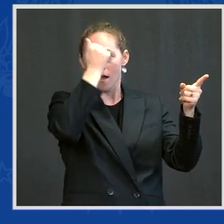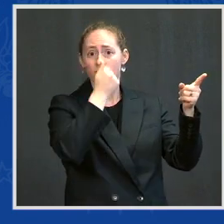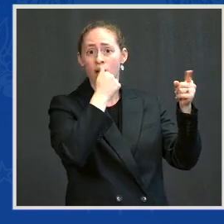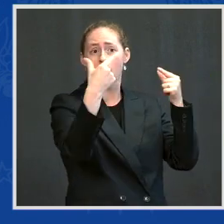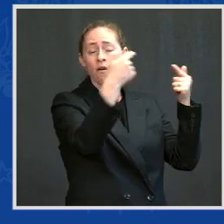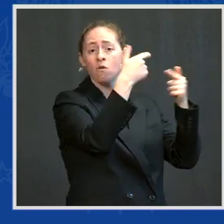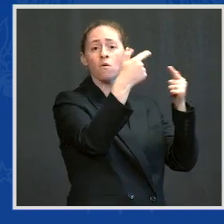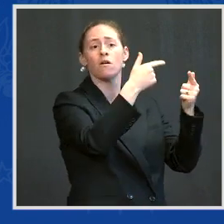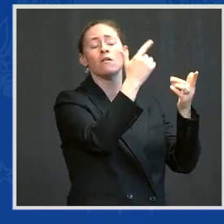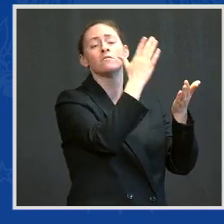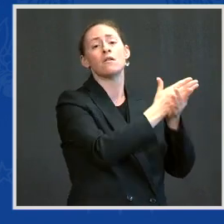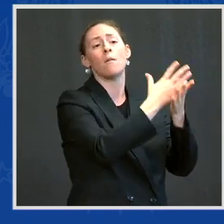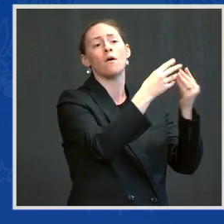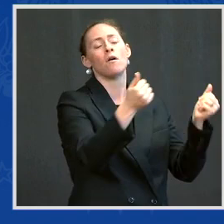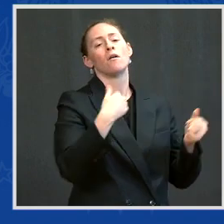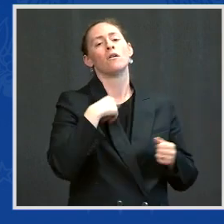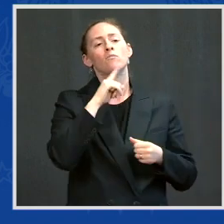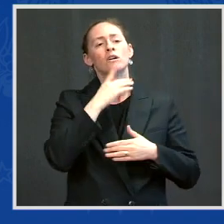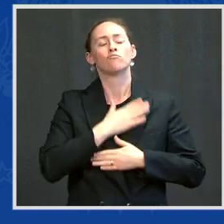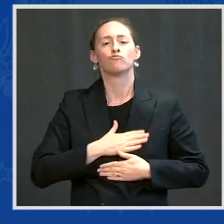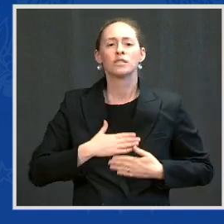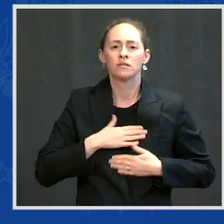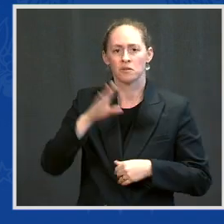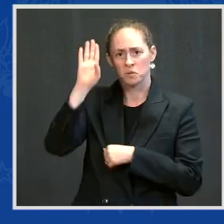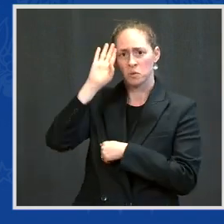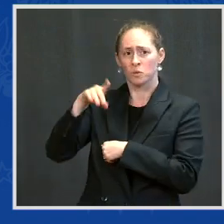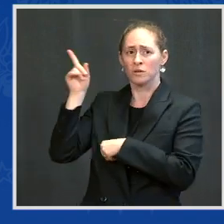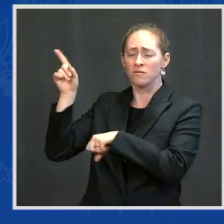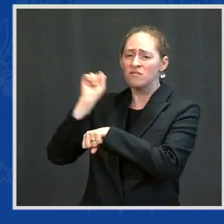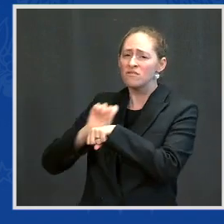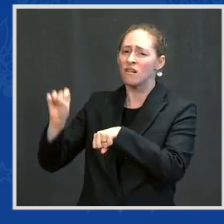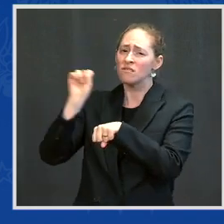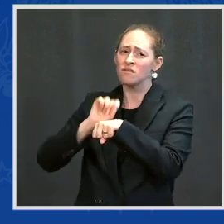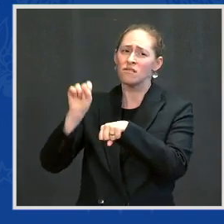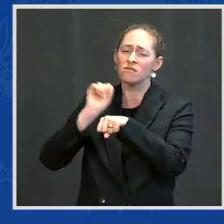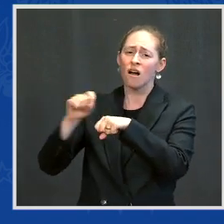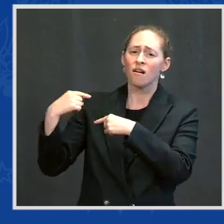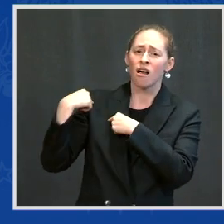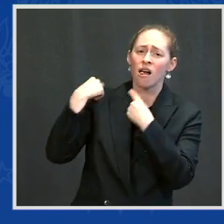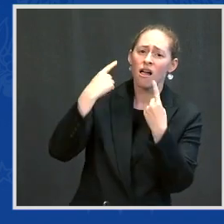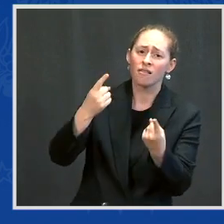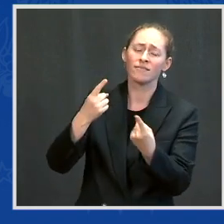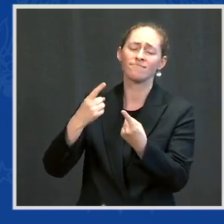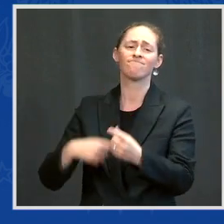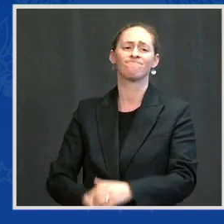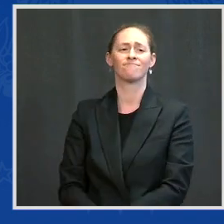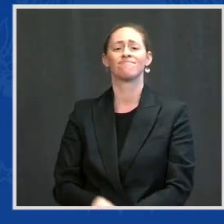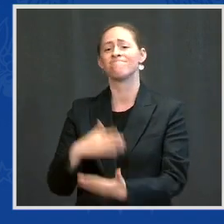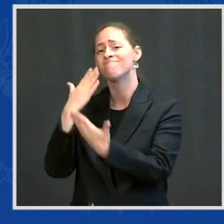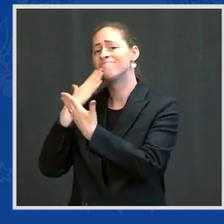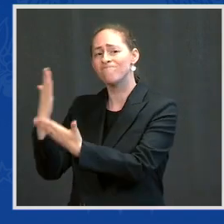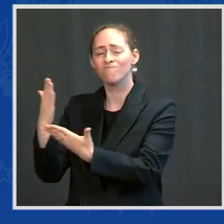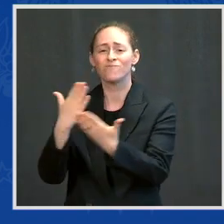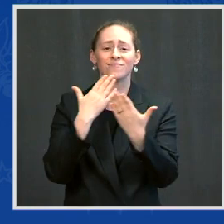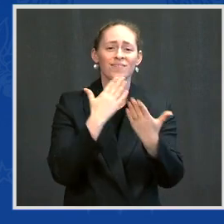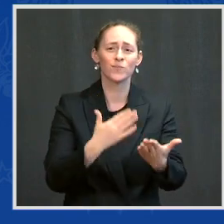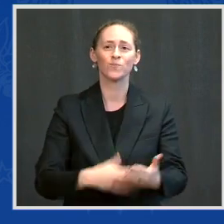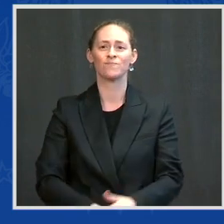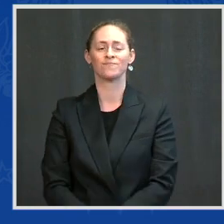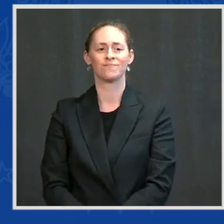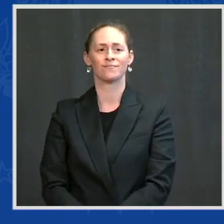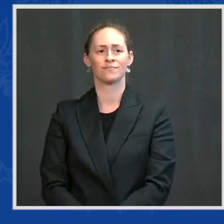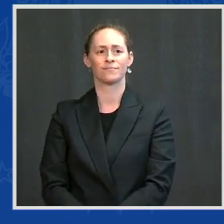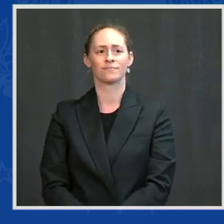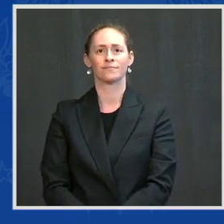appreciate President Biden's hard work and leadership in this regard. Thank you. Thank you. Well, the first question,